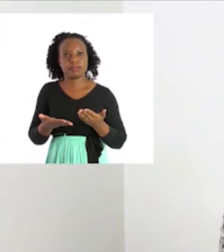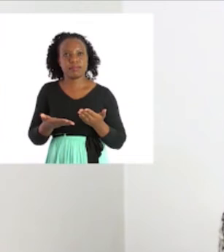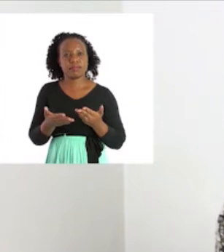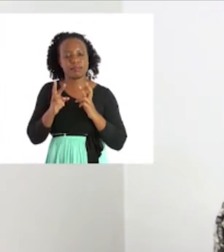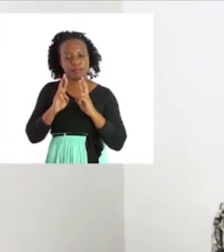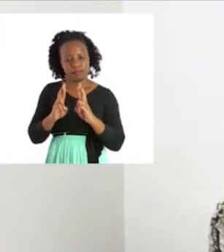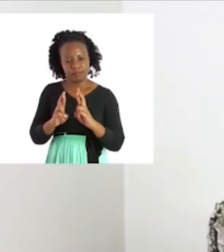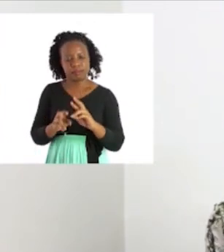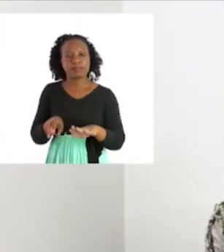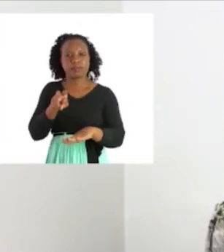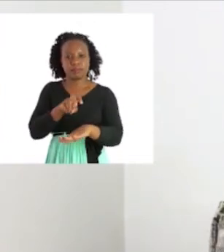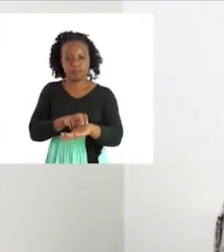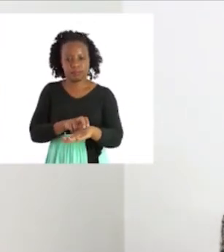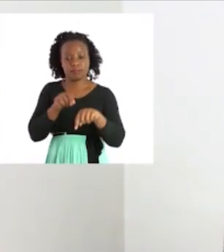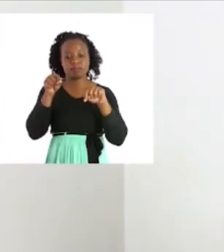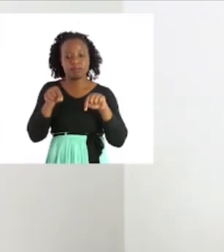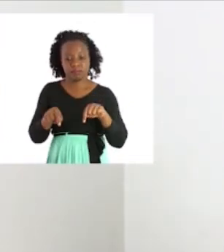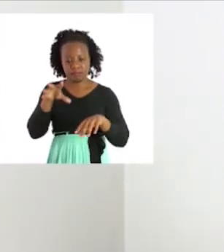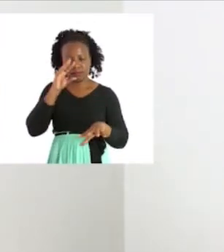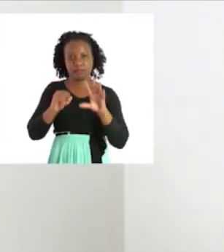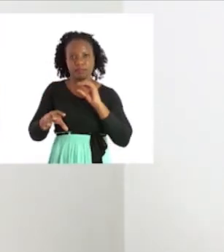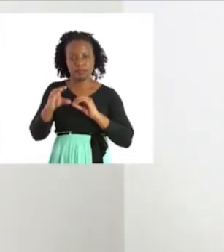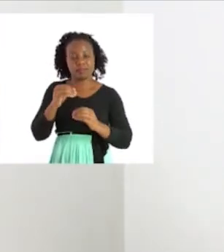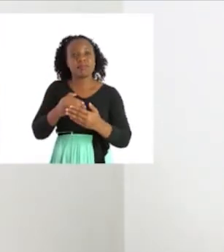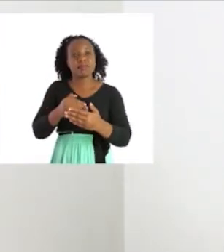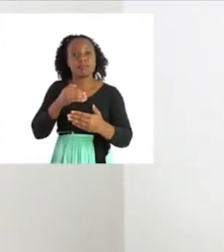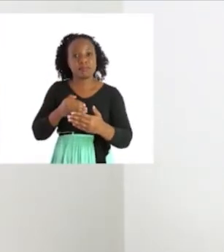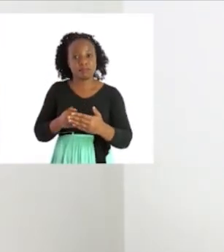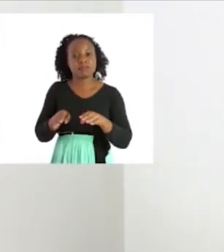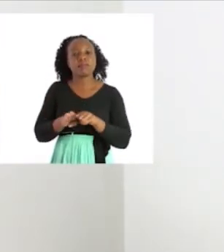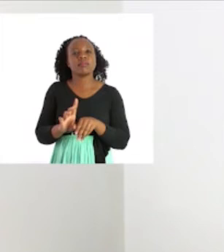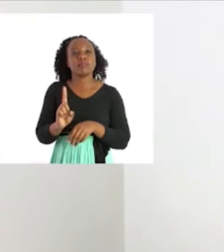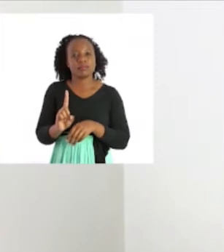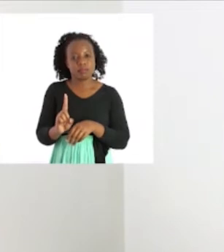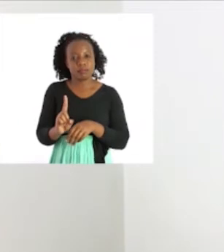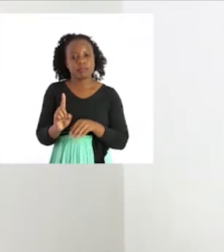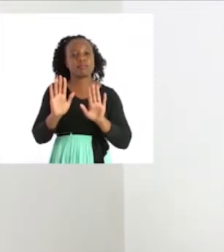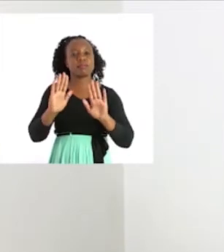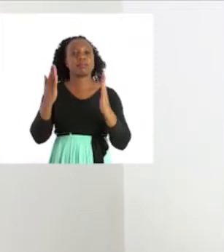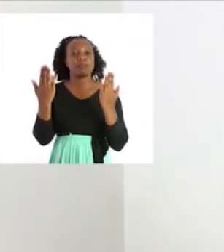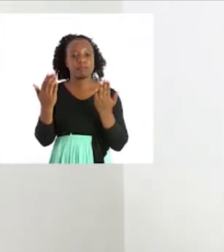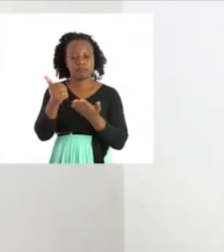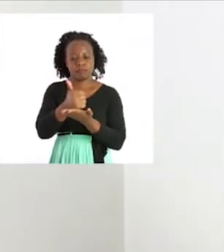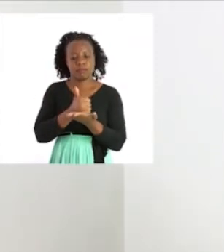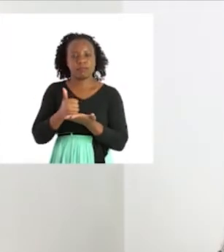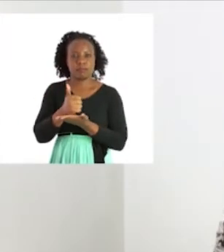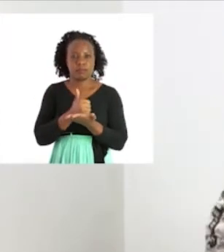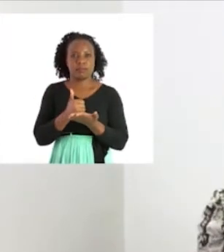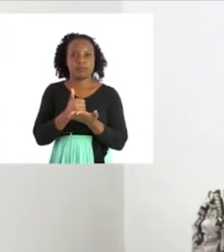hope that you're ready for today's lesson. But before we do that, we are going to take our hand sanitizer,